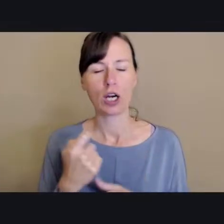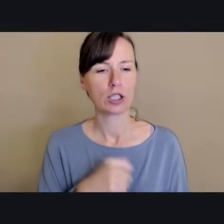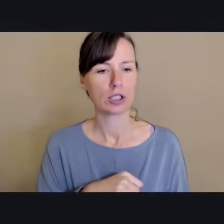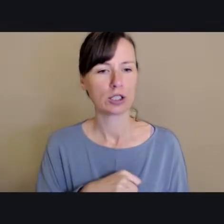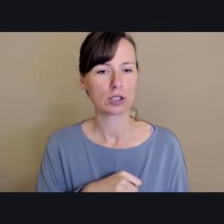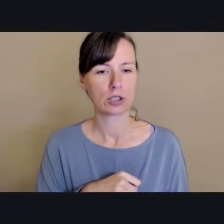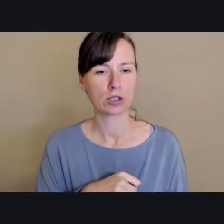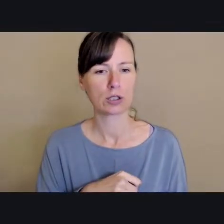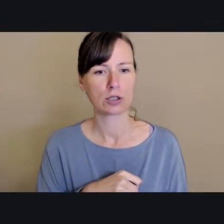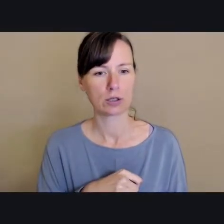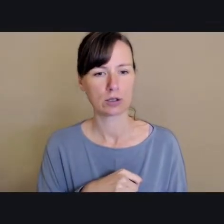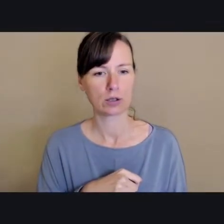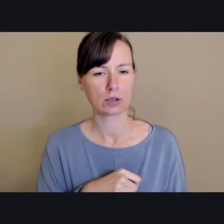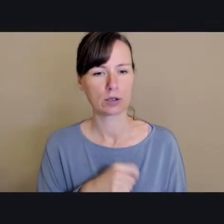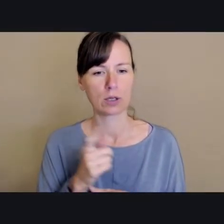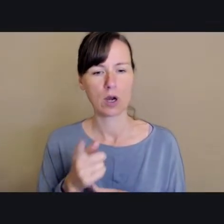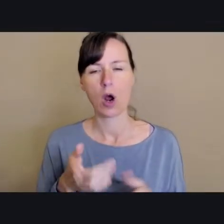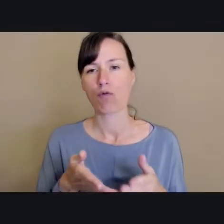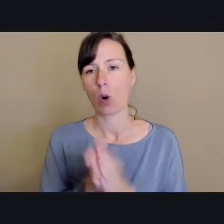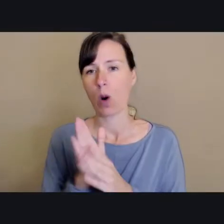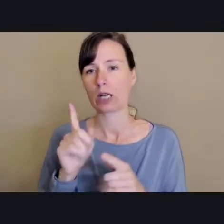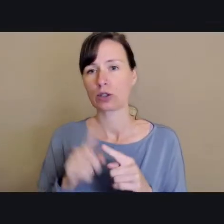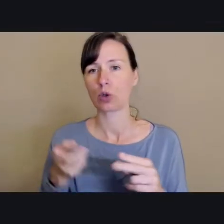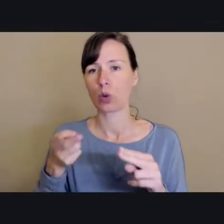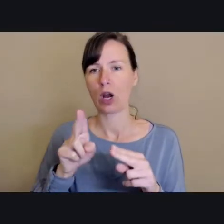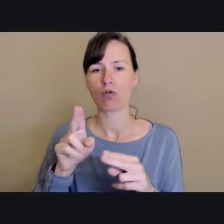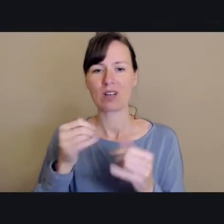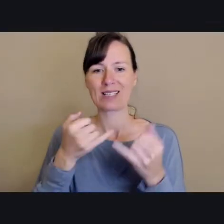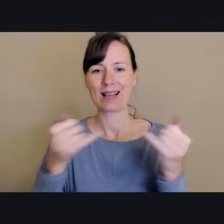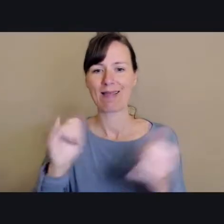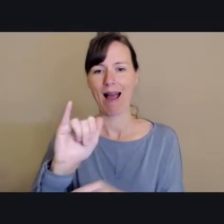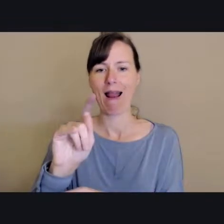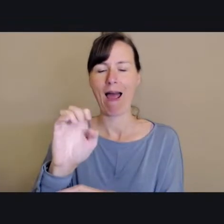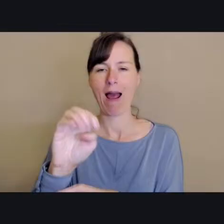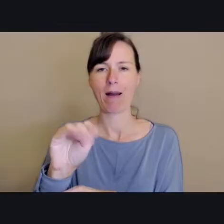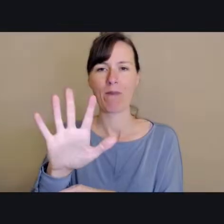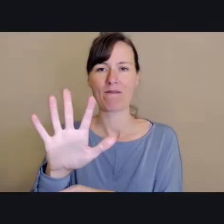is to increase line item